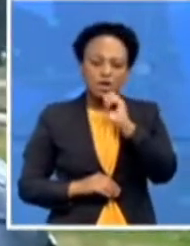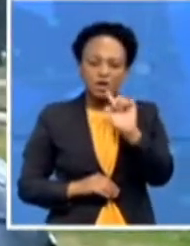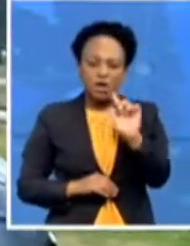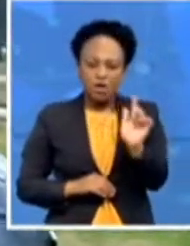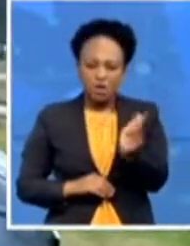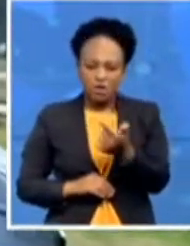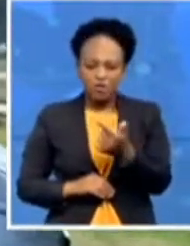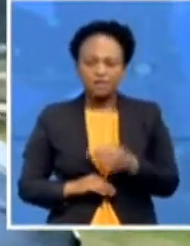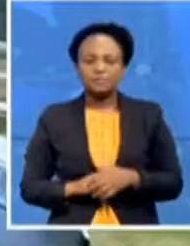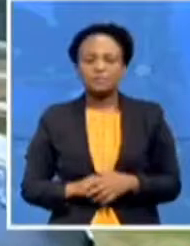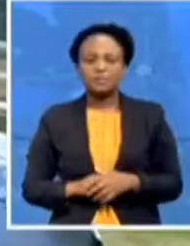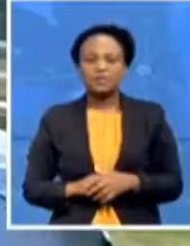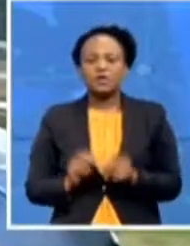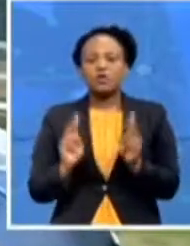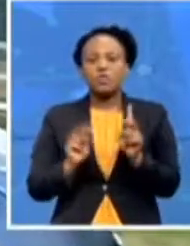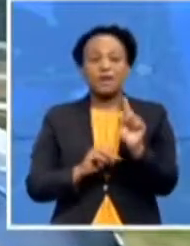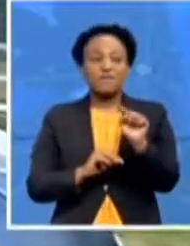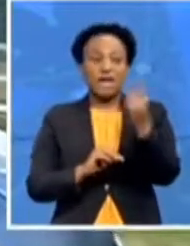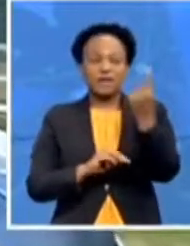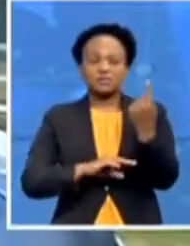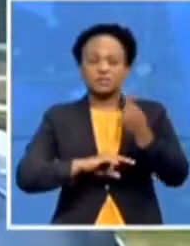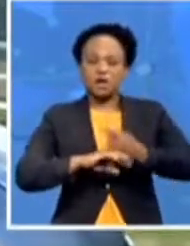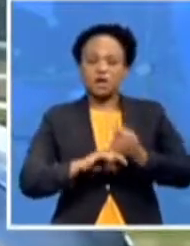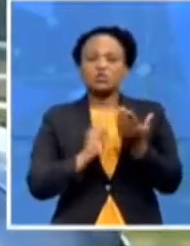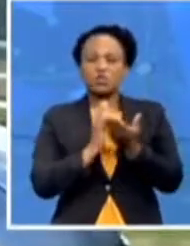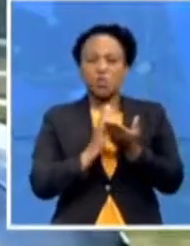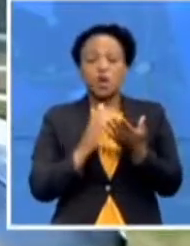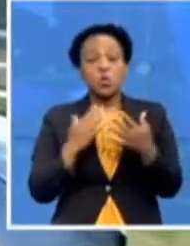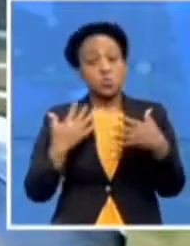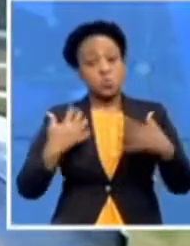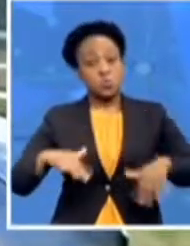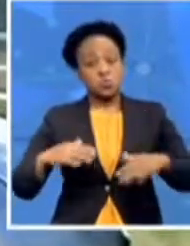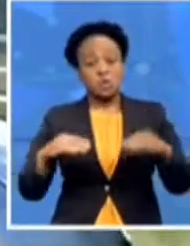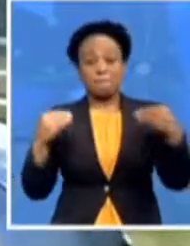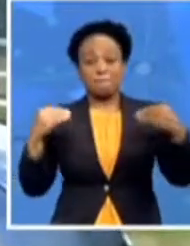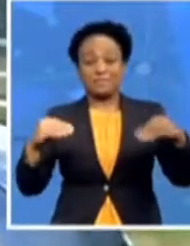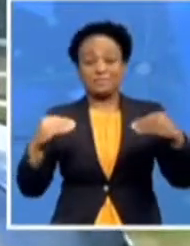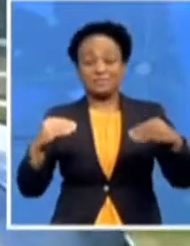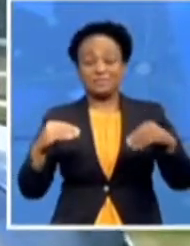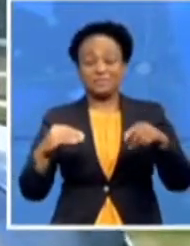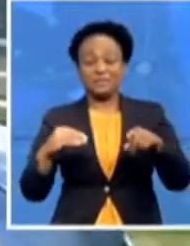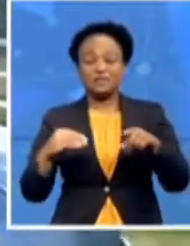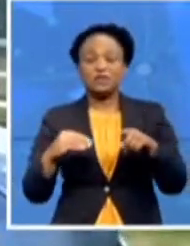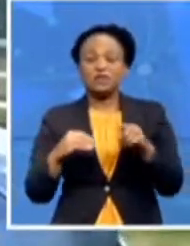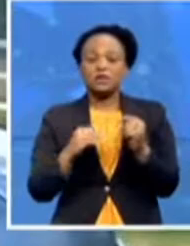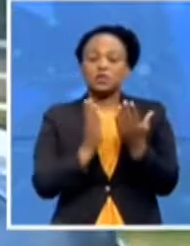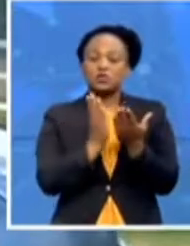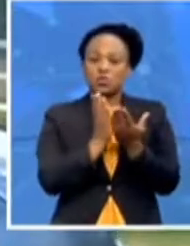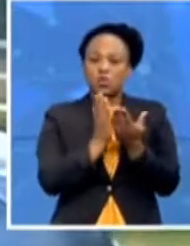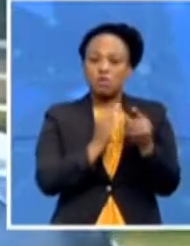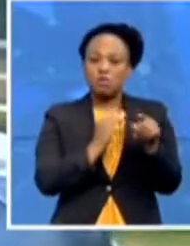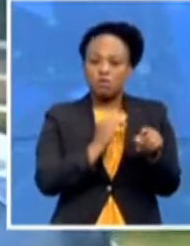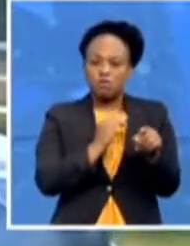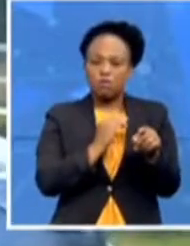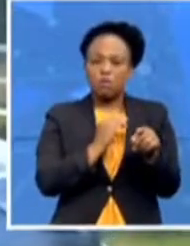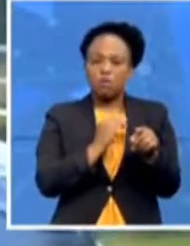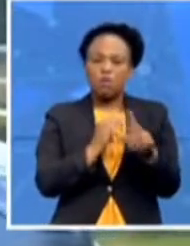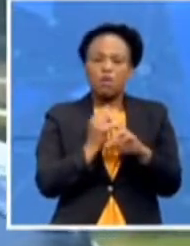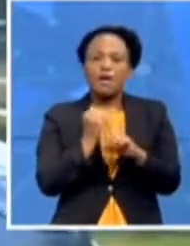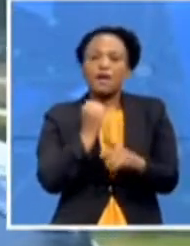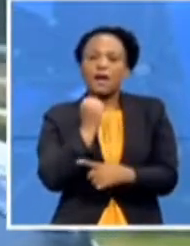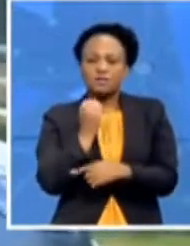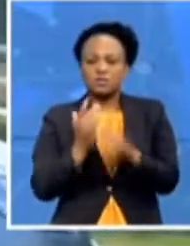because what happens is that it's our school and another school that are usually the last choice of people. So whenever they don't get placed